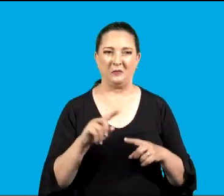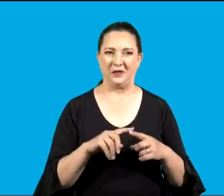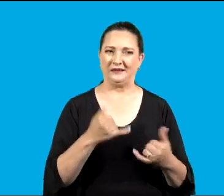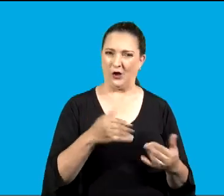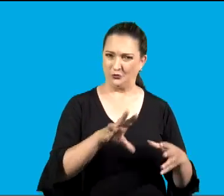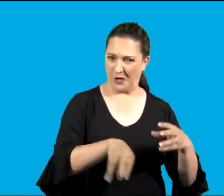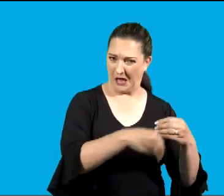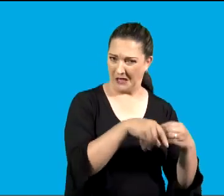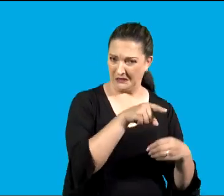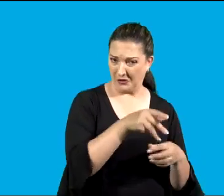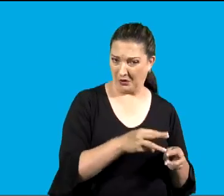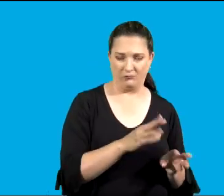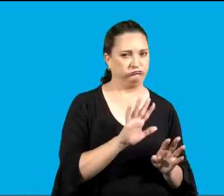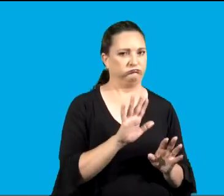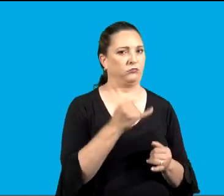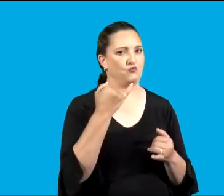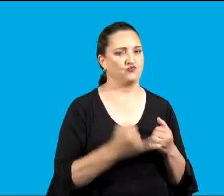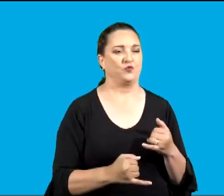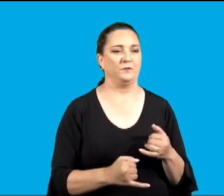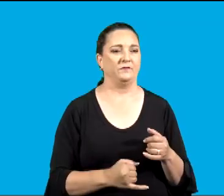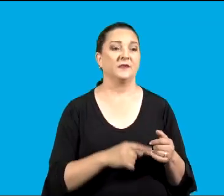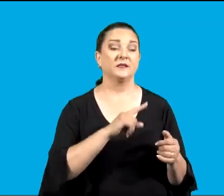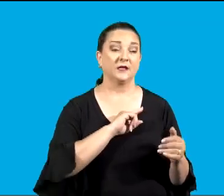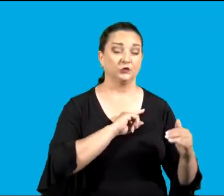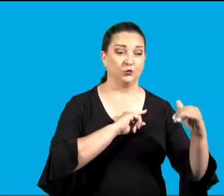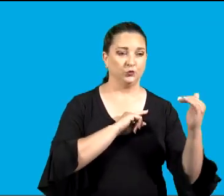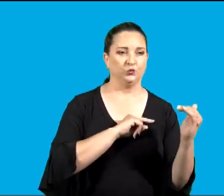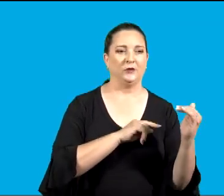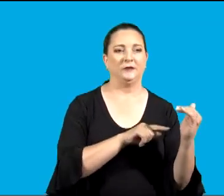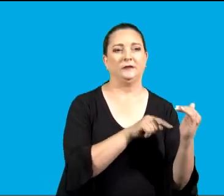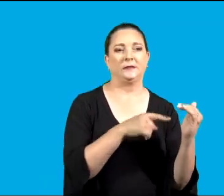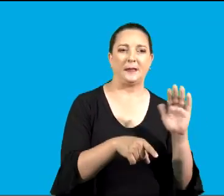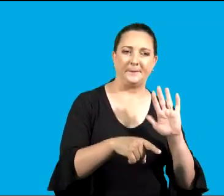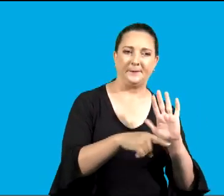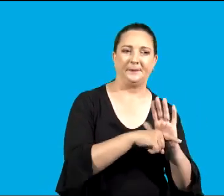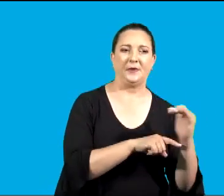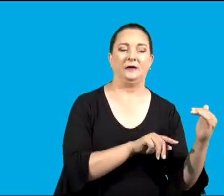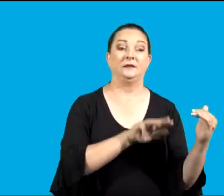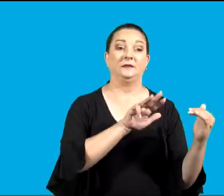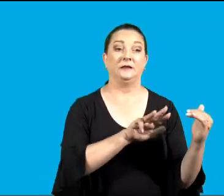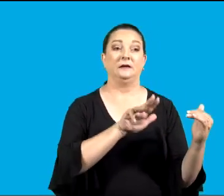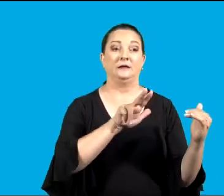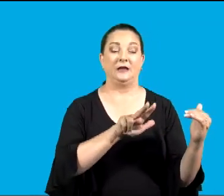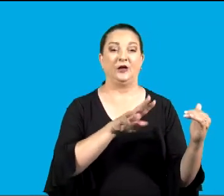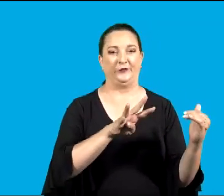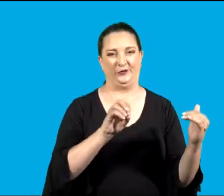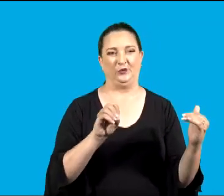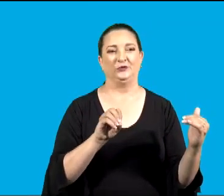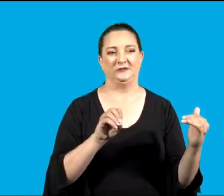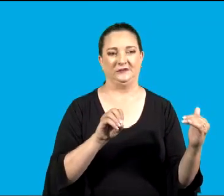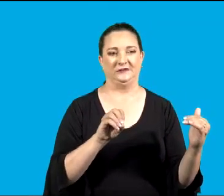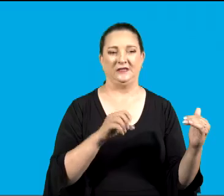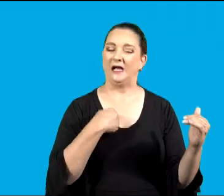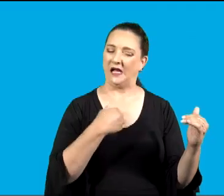is incorrect to add it that way. So I'll come and say minus 98,400. I'm taking it